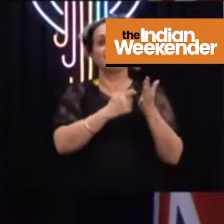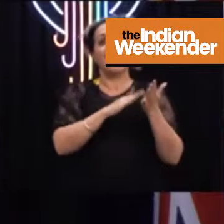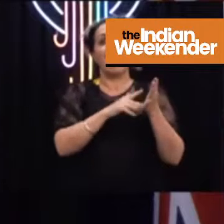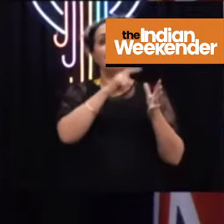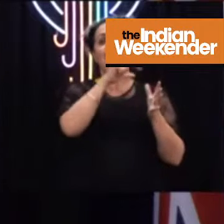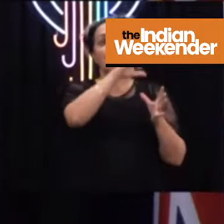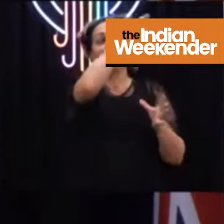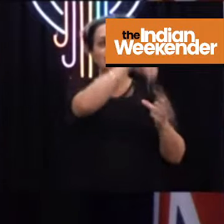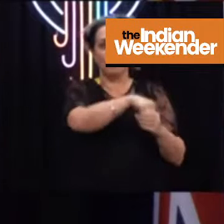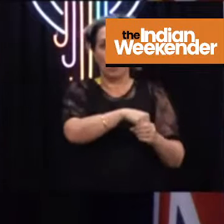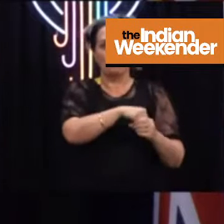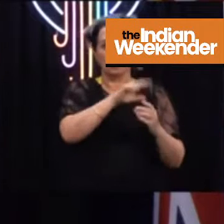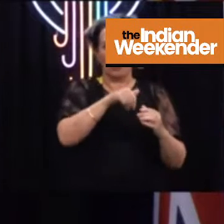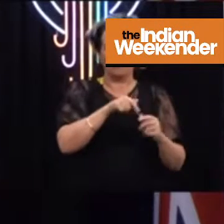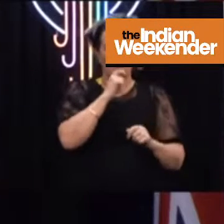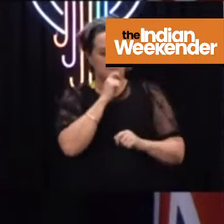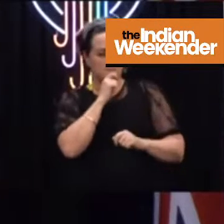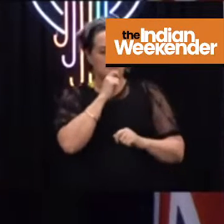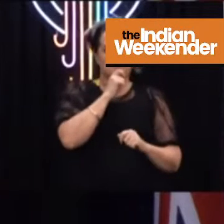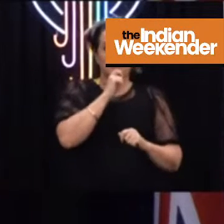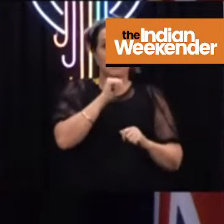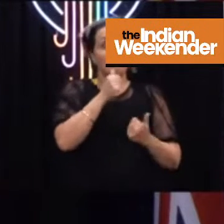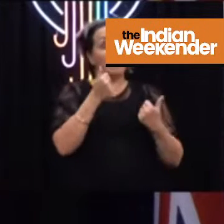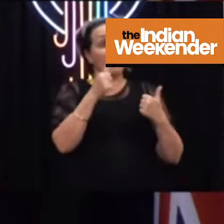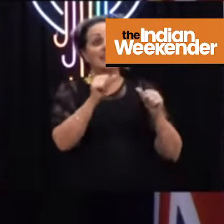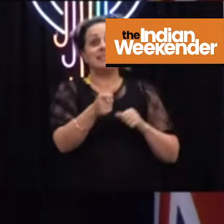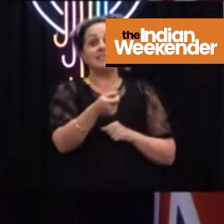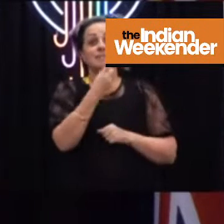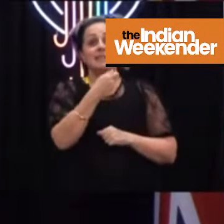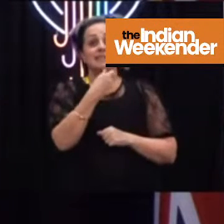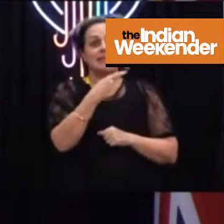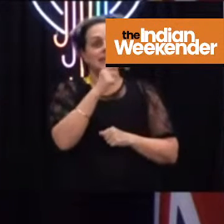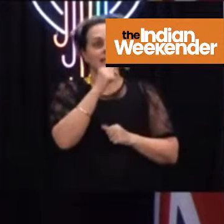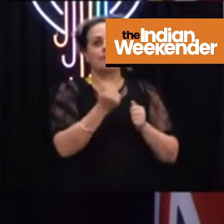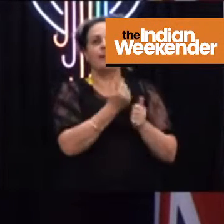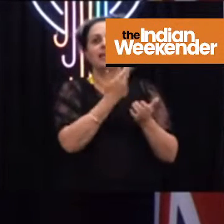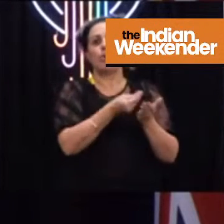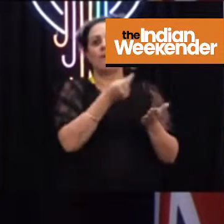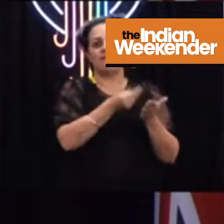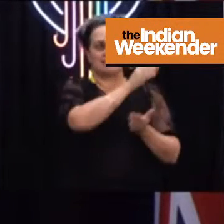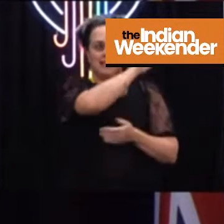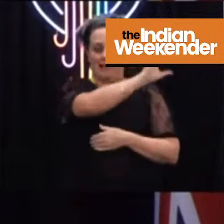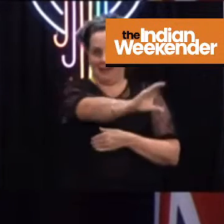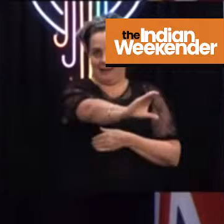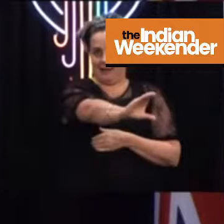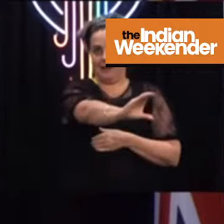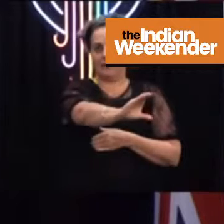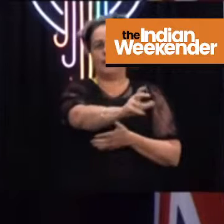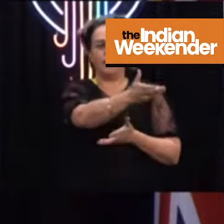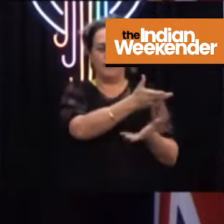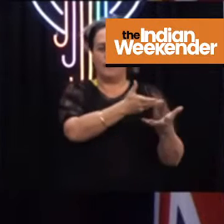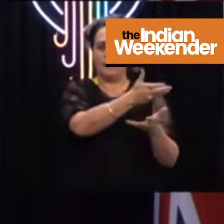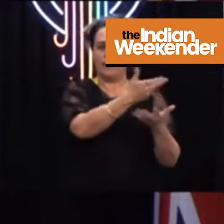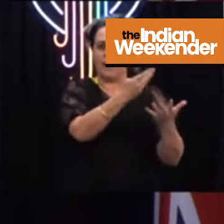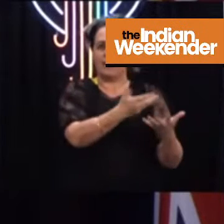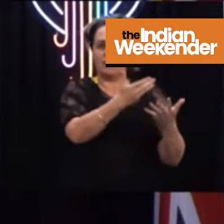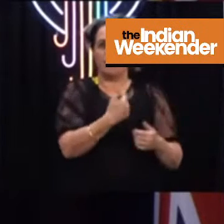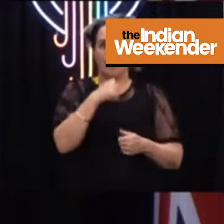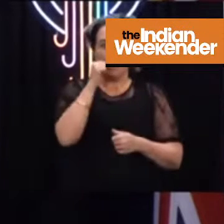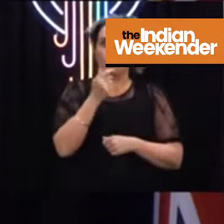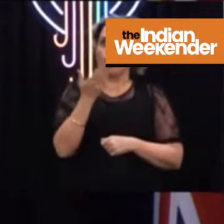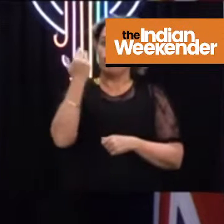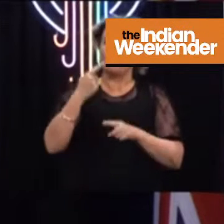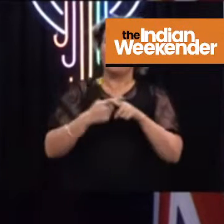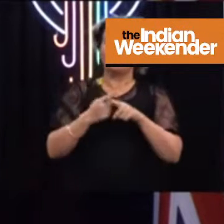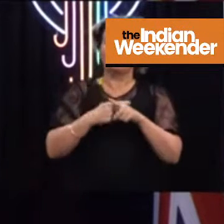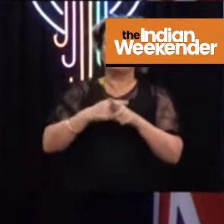ensure that if there are effective medications, that those can then be funded. And I do know that there is a medication that was approved in the UK a couple